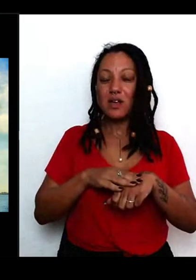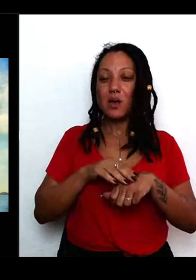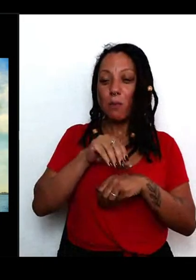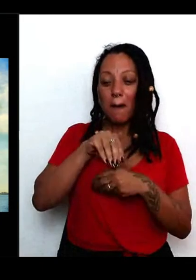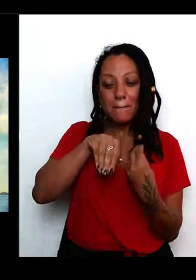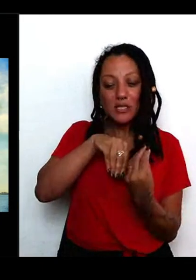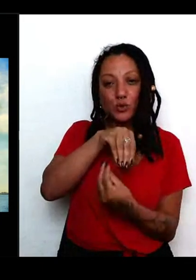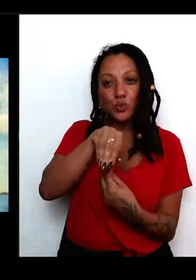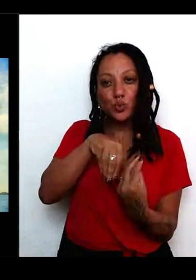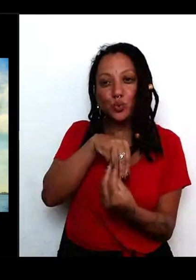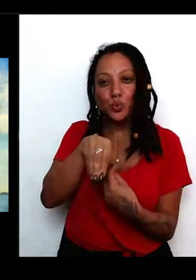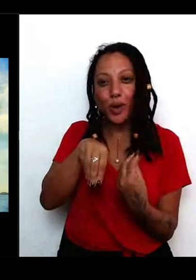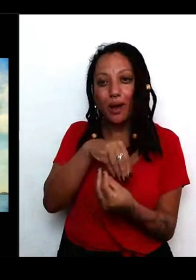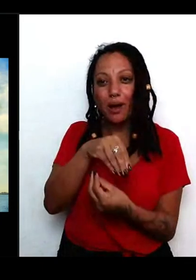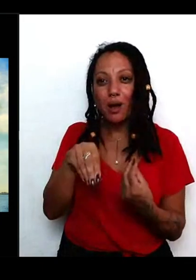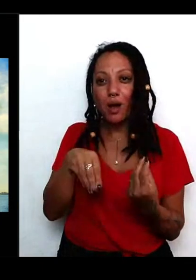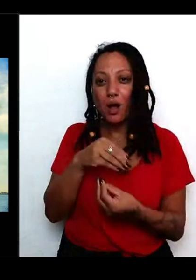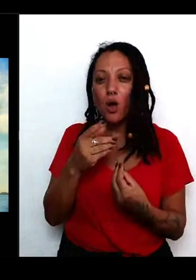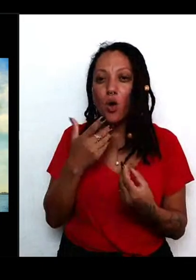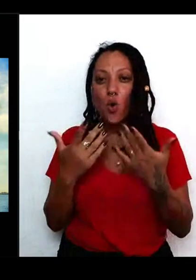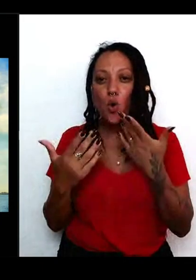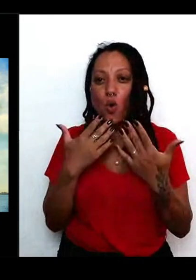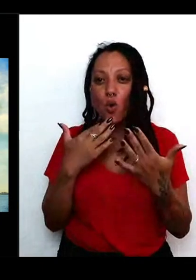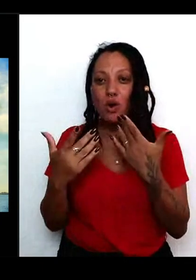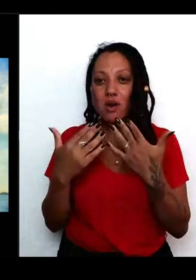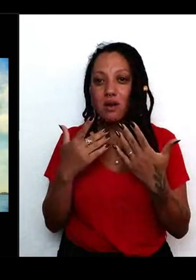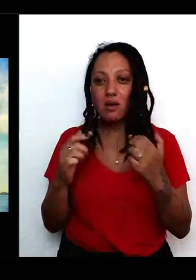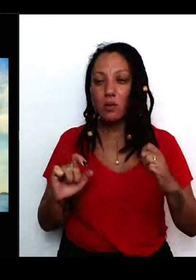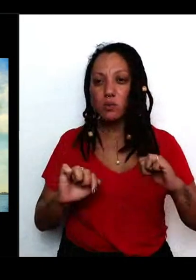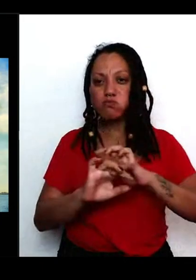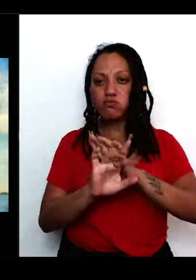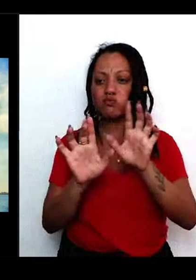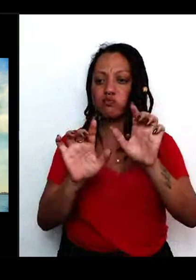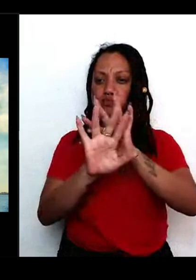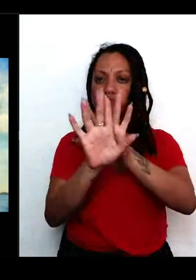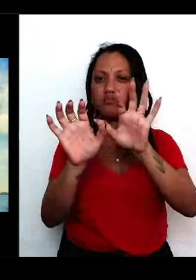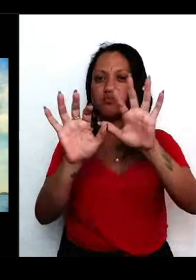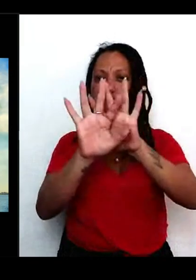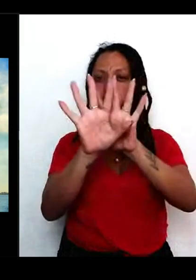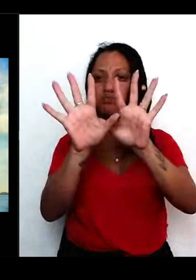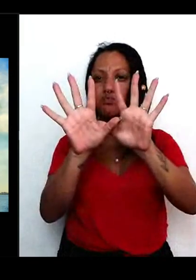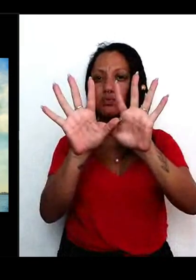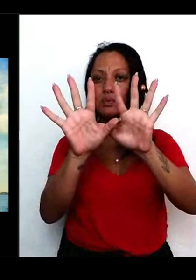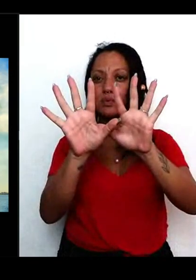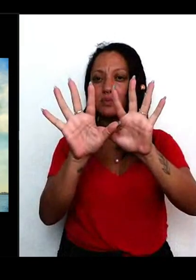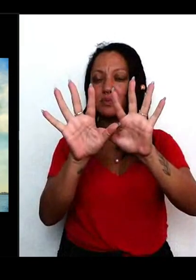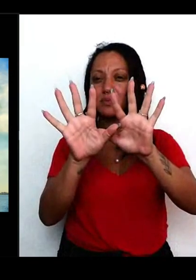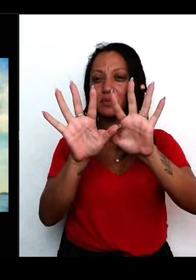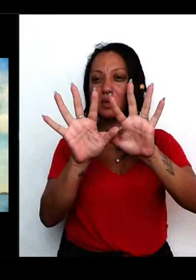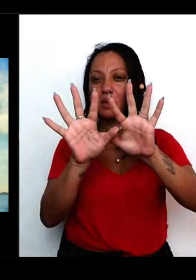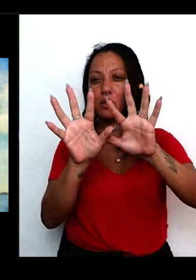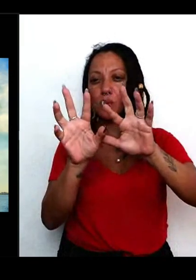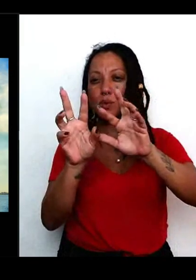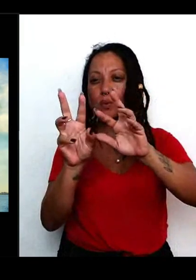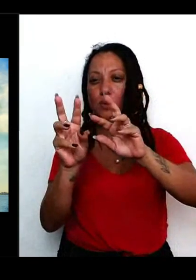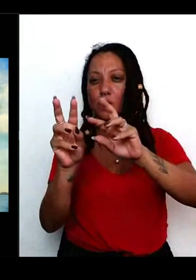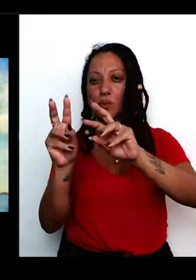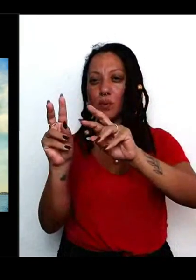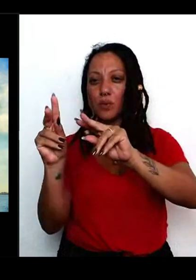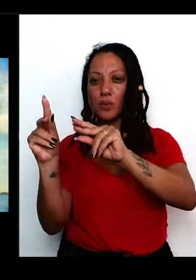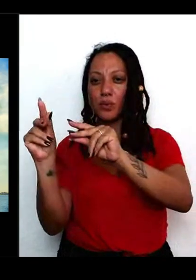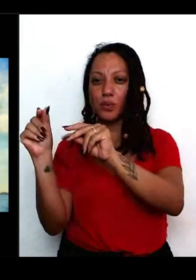sky and then let the color begin to fade so that the beauty